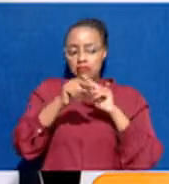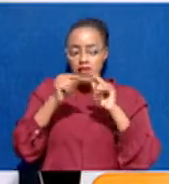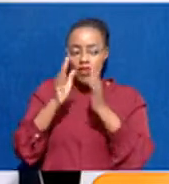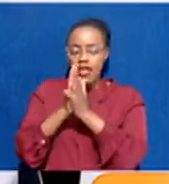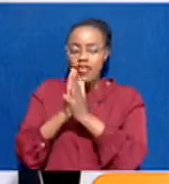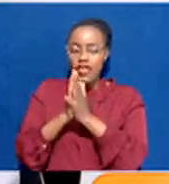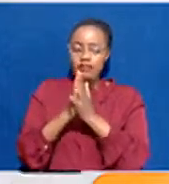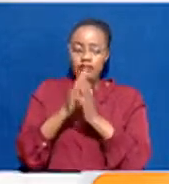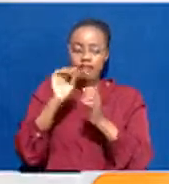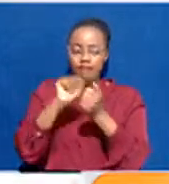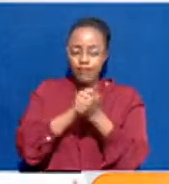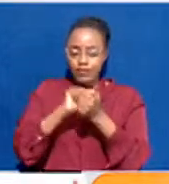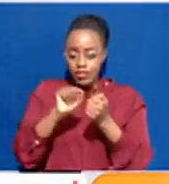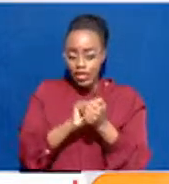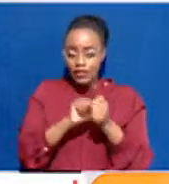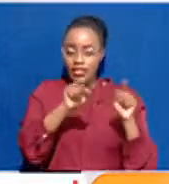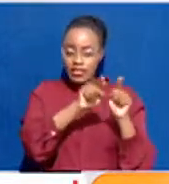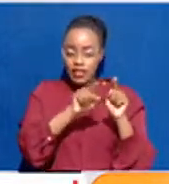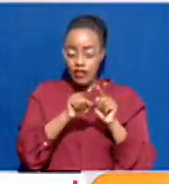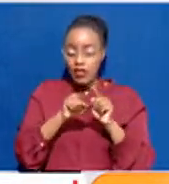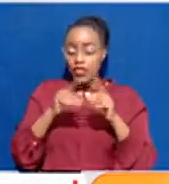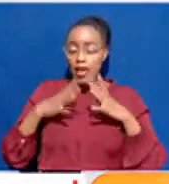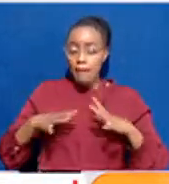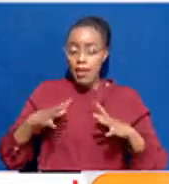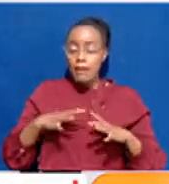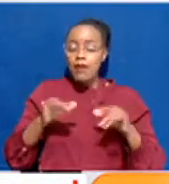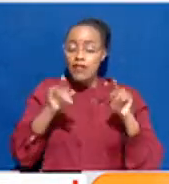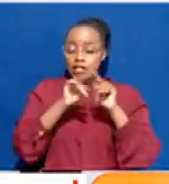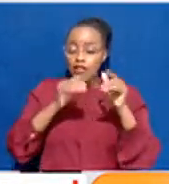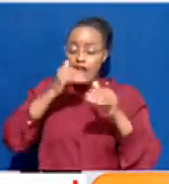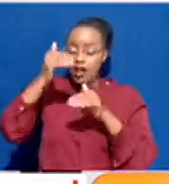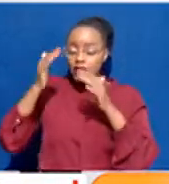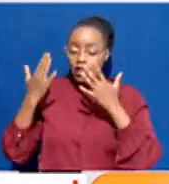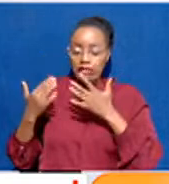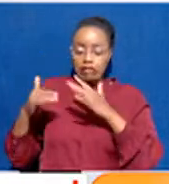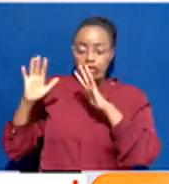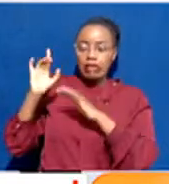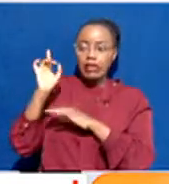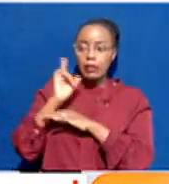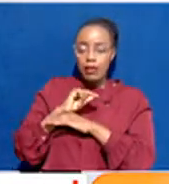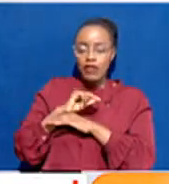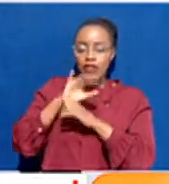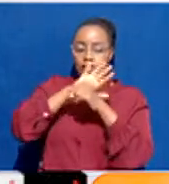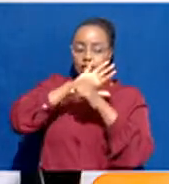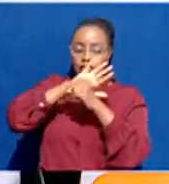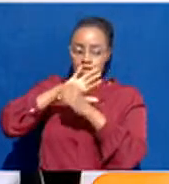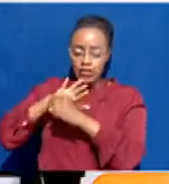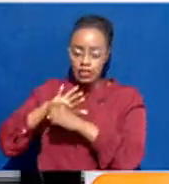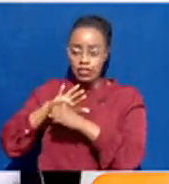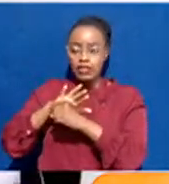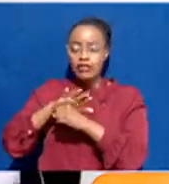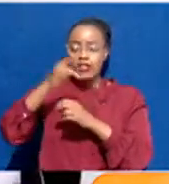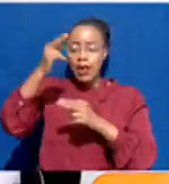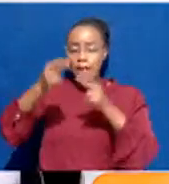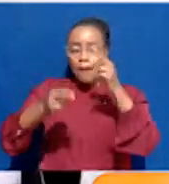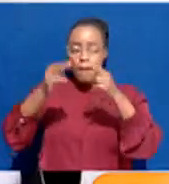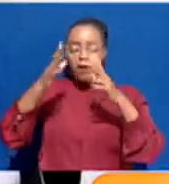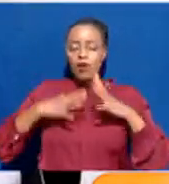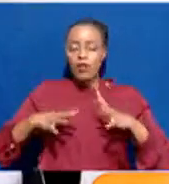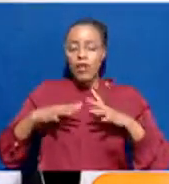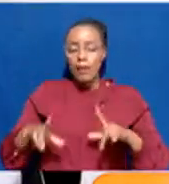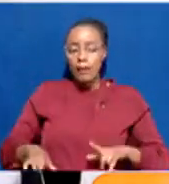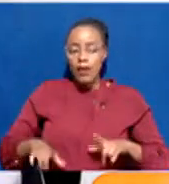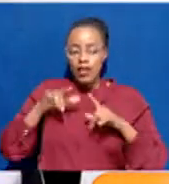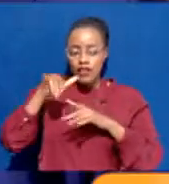abuse, wanton beating of persons even after surrender, indiscriminate tear gassing of